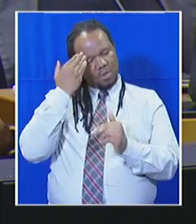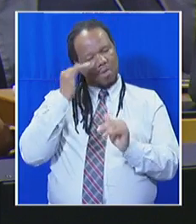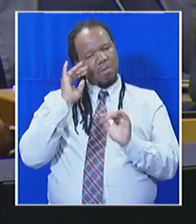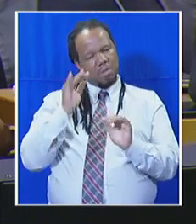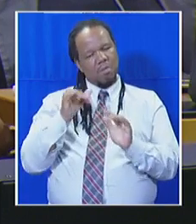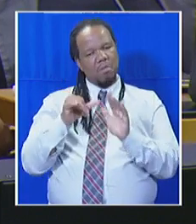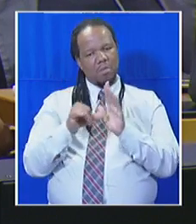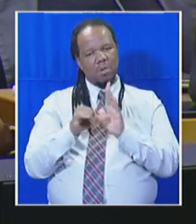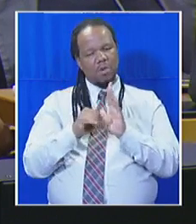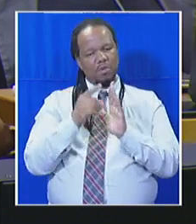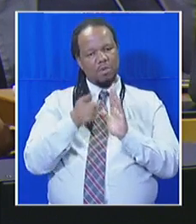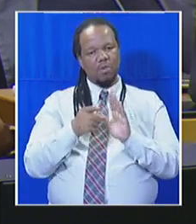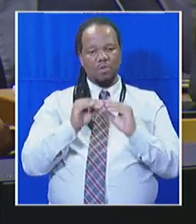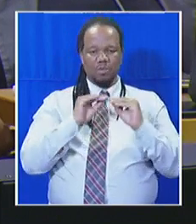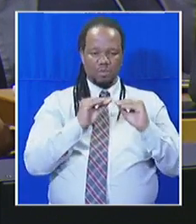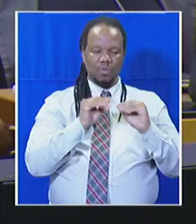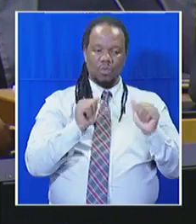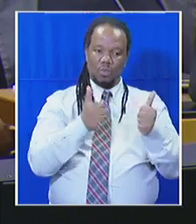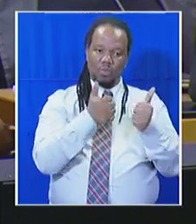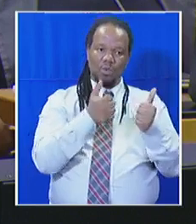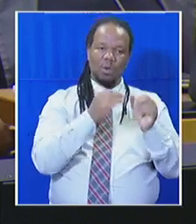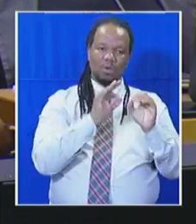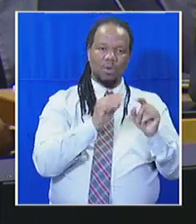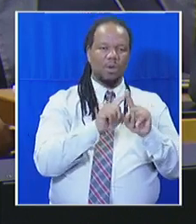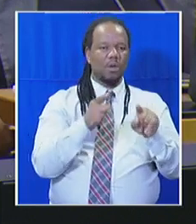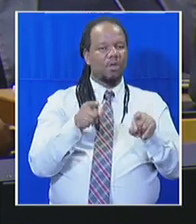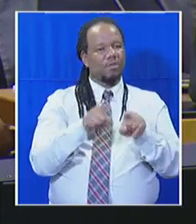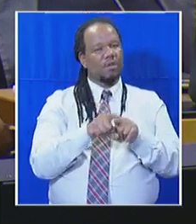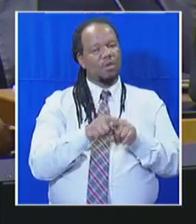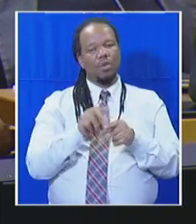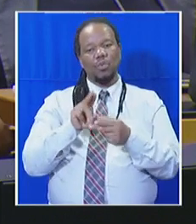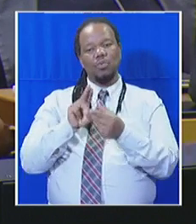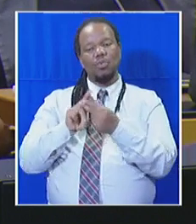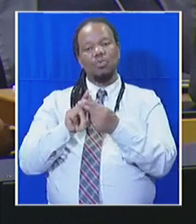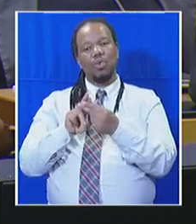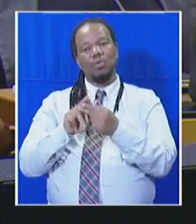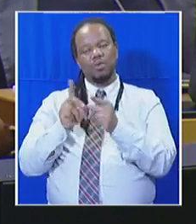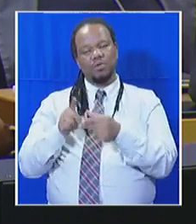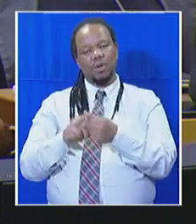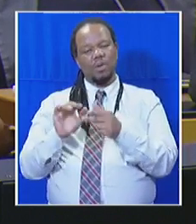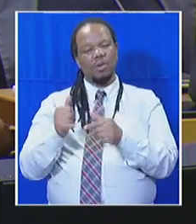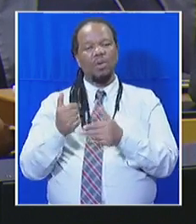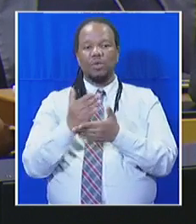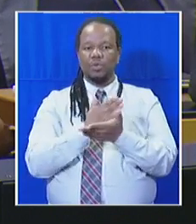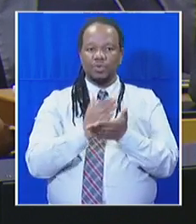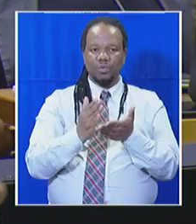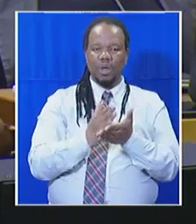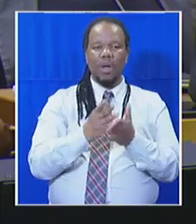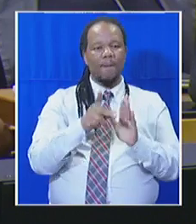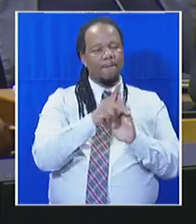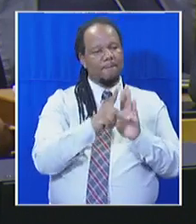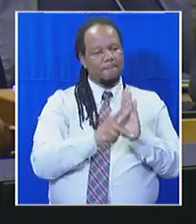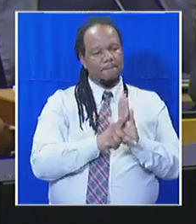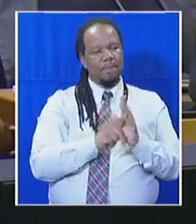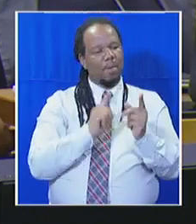of quality education. To this extent, we share with the teacher unions our action plans, our policies, our objectives, and our